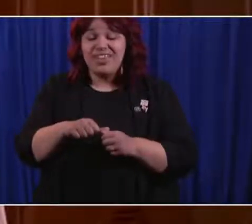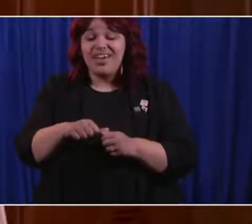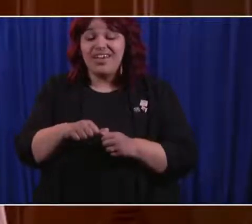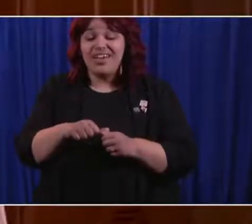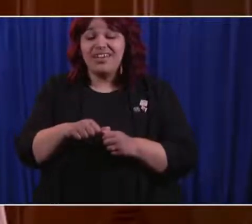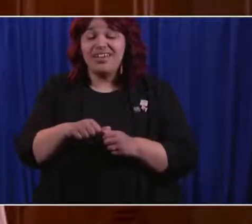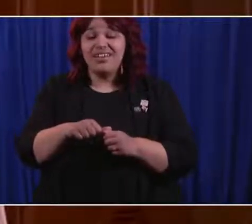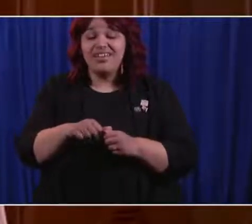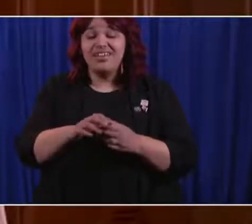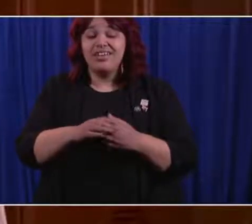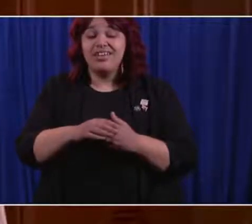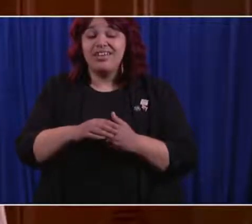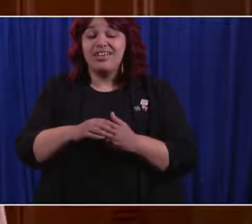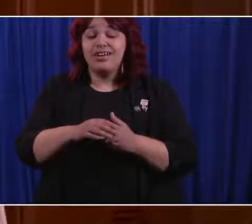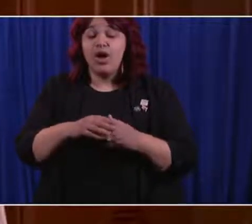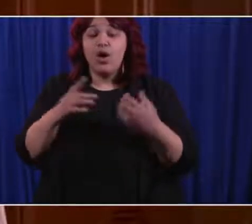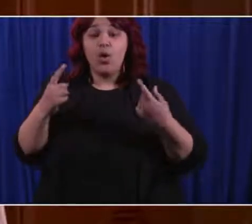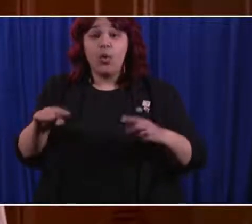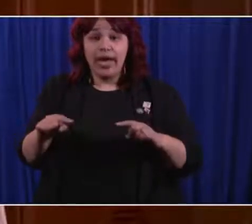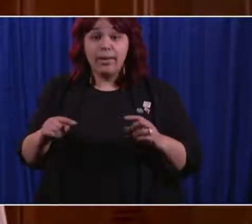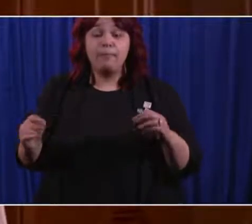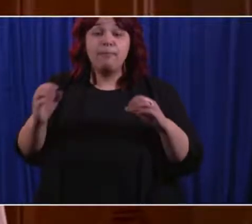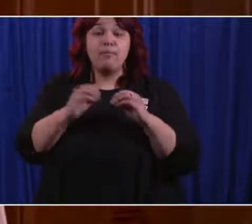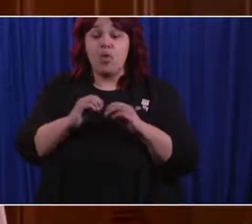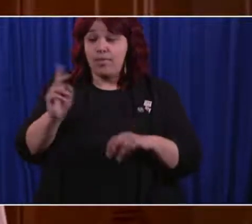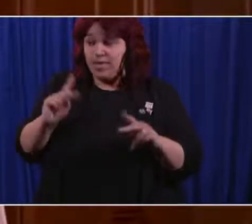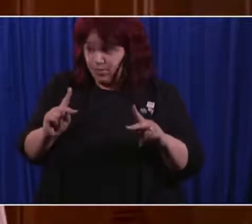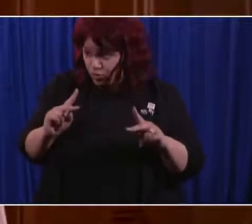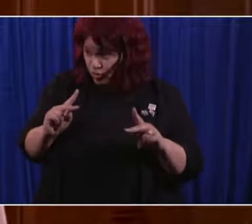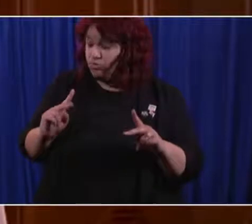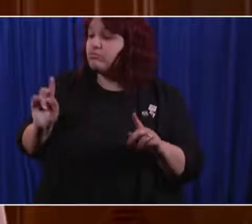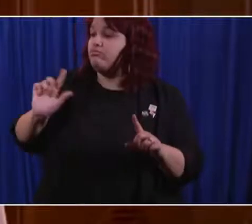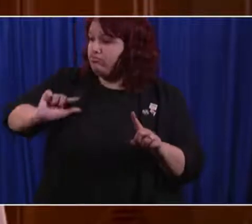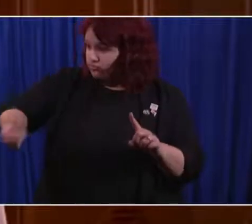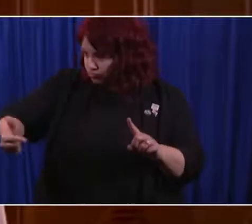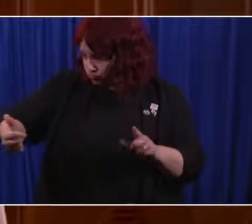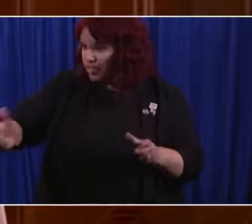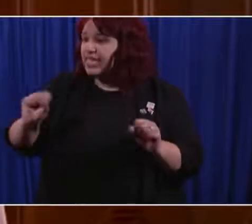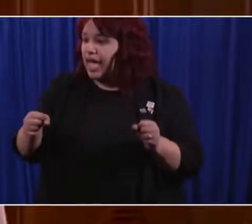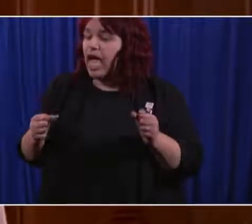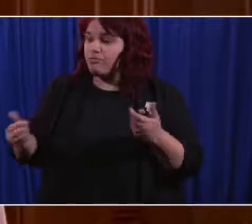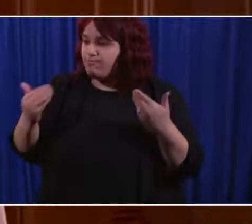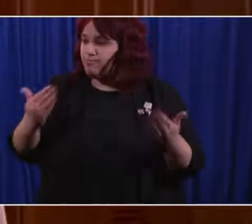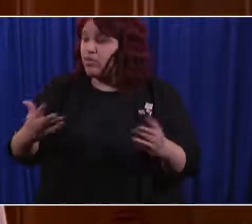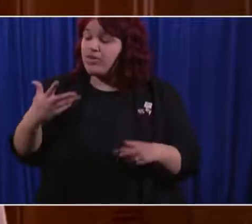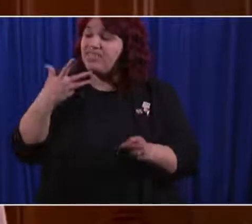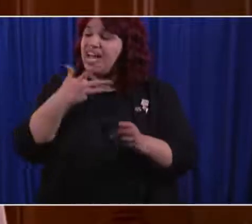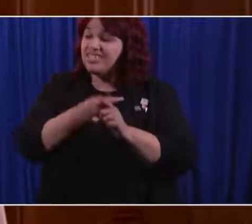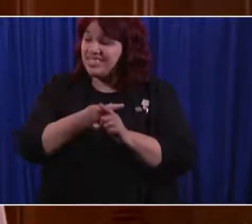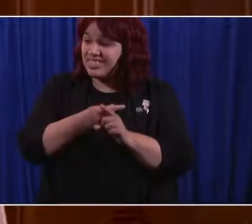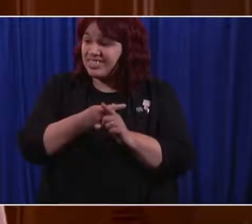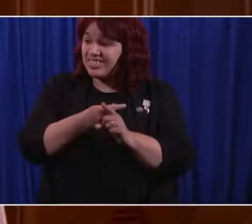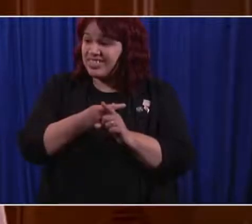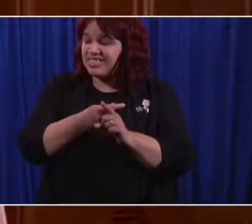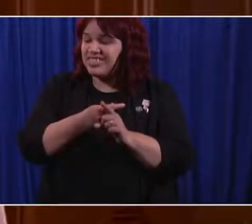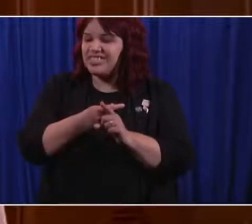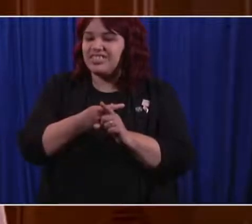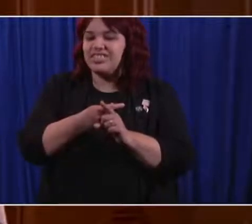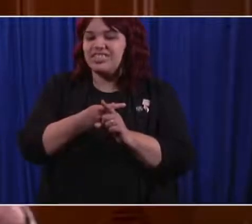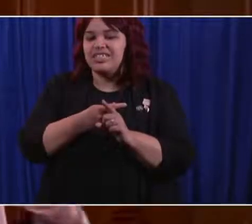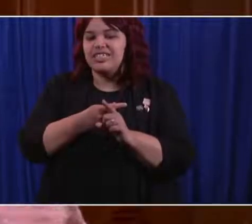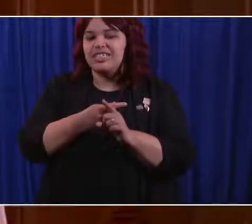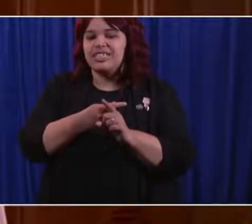every time we make a move and we go to a younger group, it is taking longer for that group to